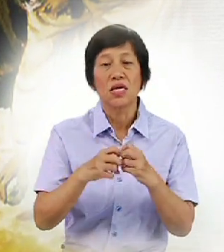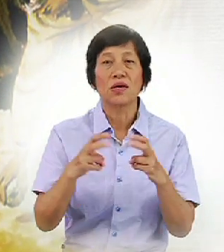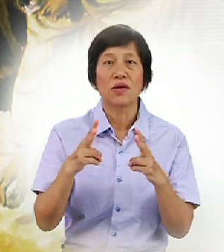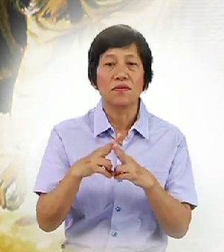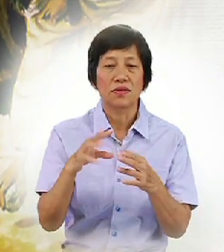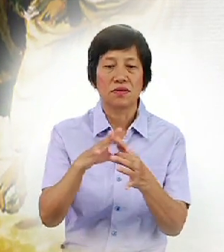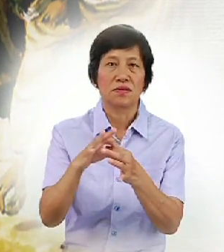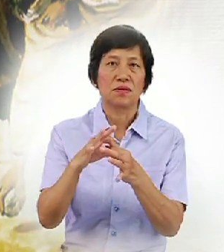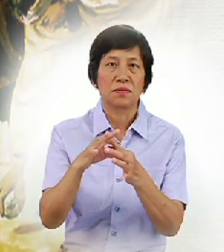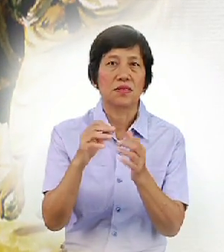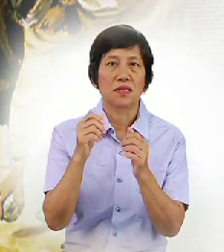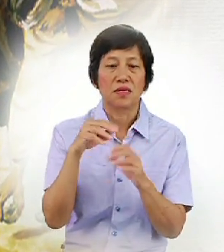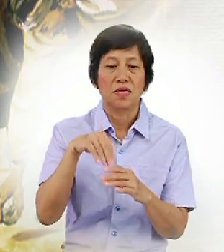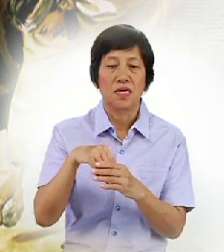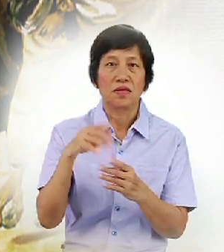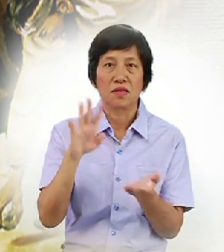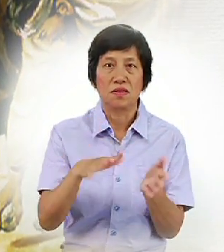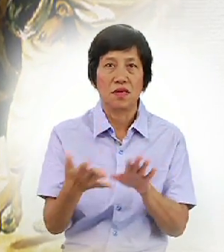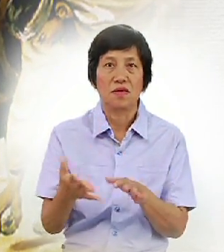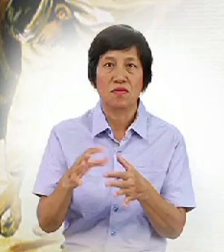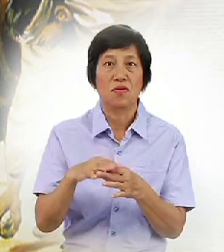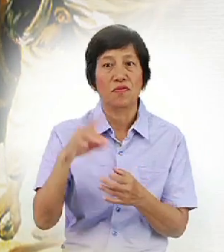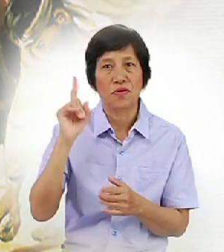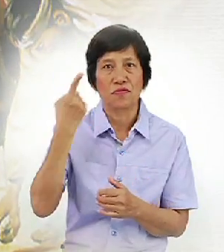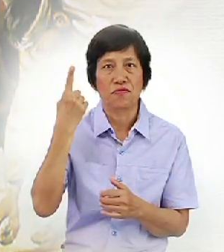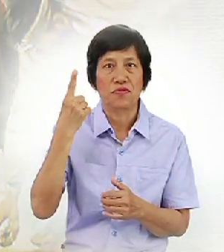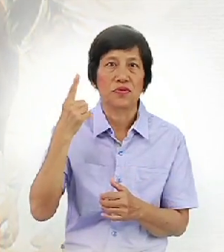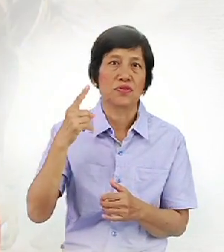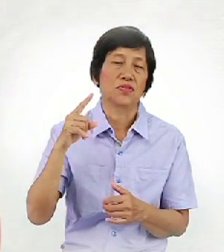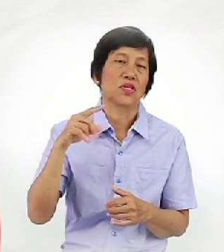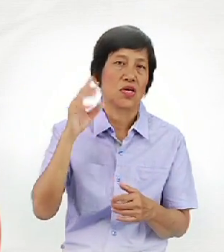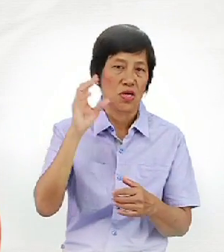the death of the first Christians.